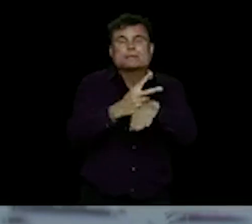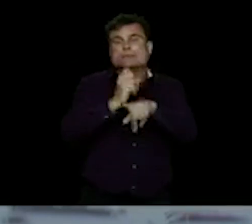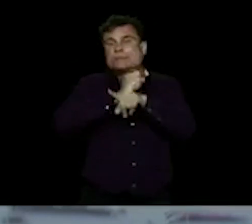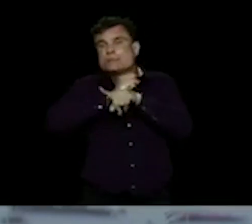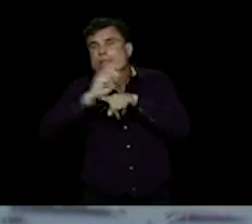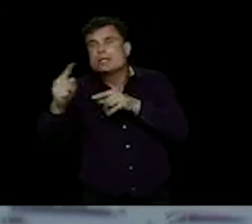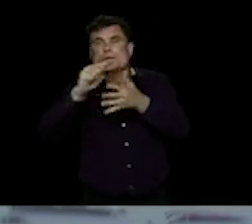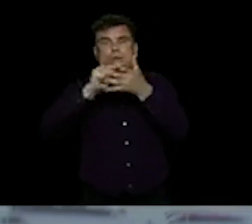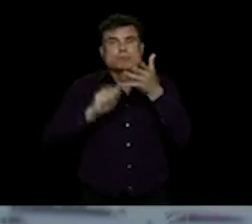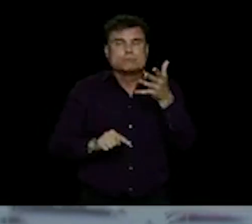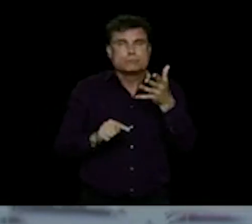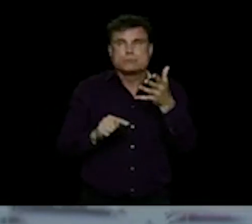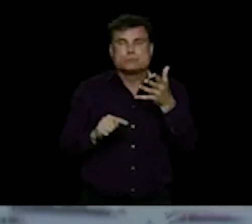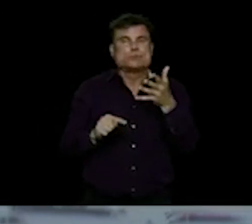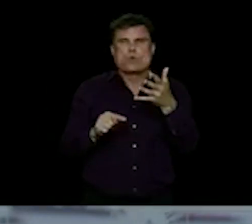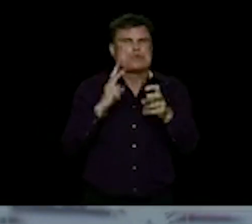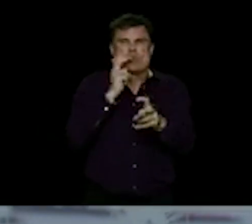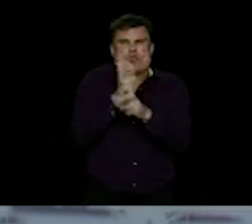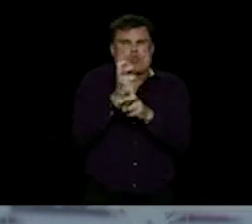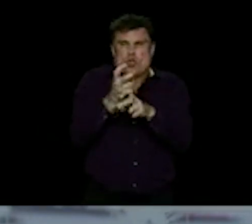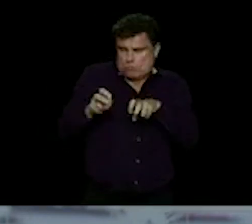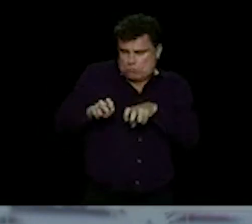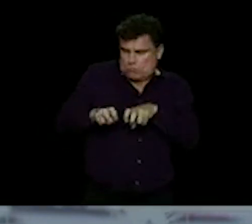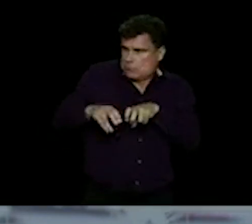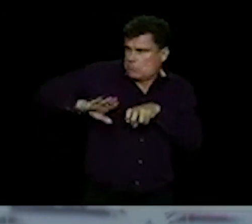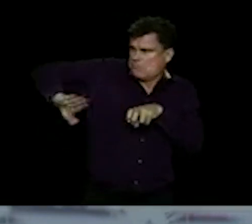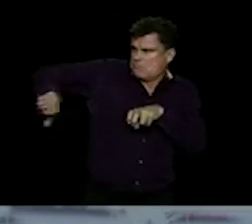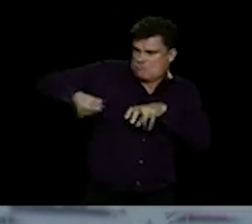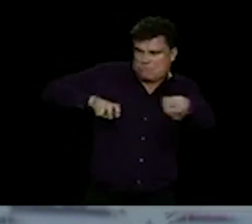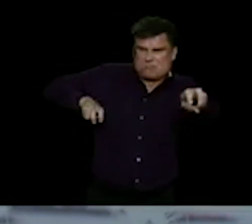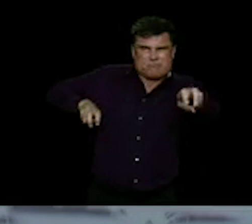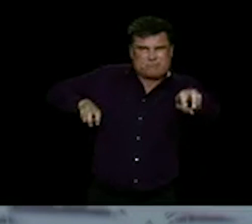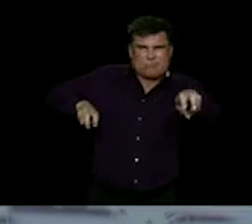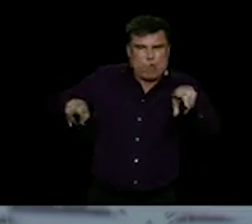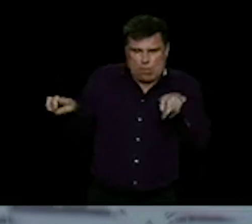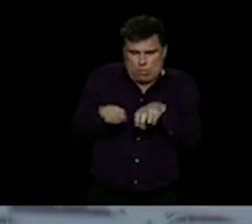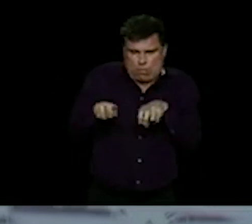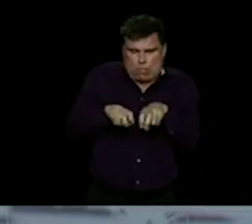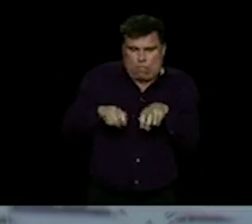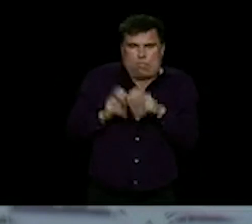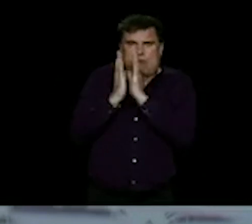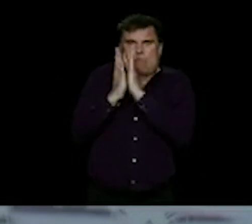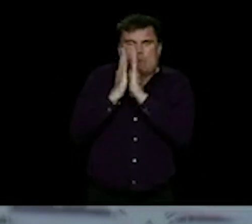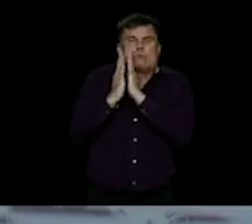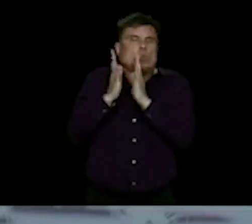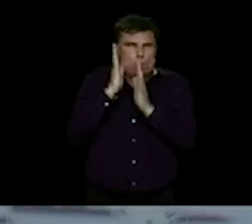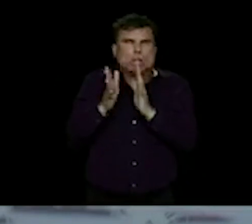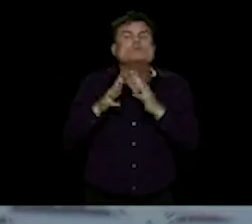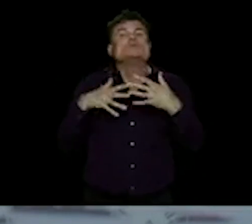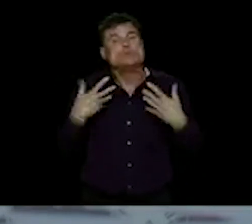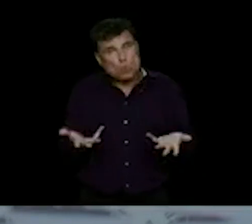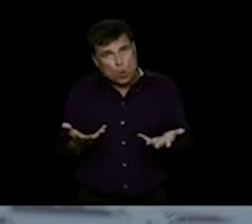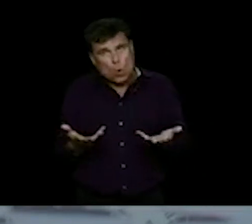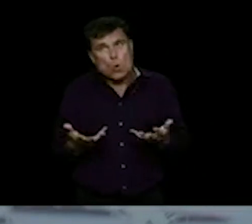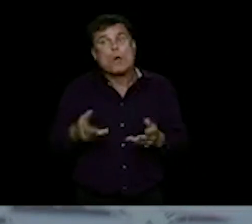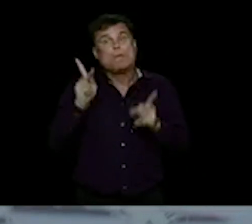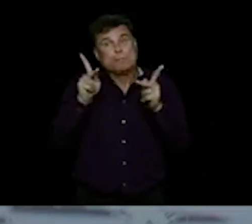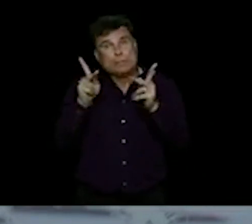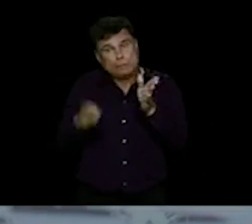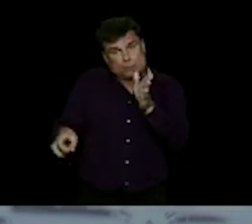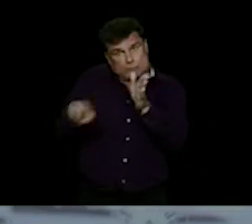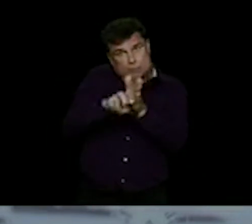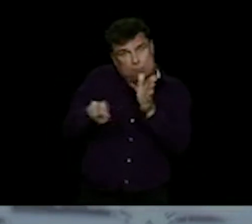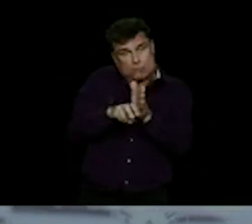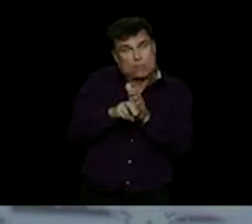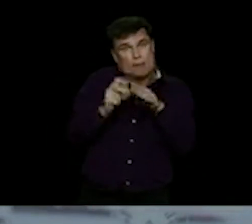I am really pleased that they've come out with this. I think it's a rational and reasonable thing to do, and the way they are implementing it is